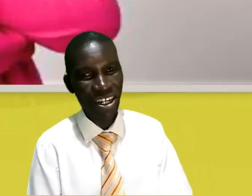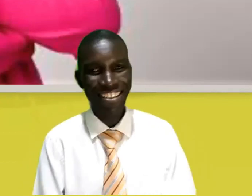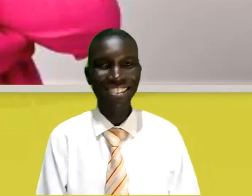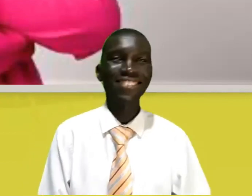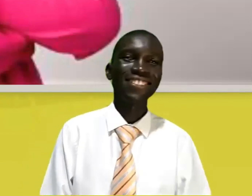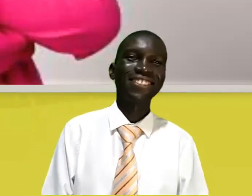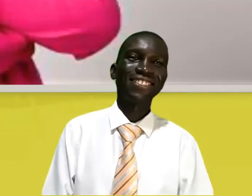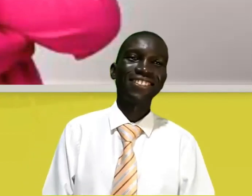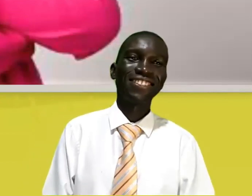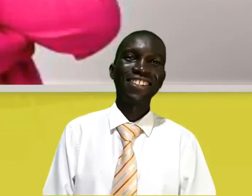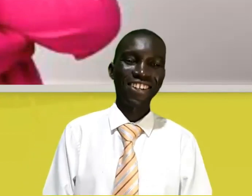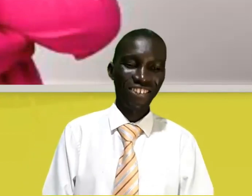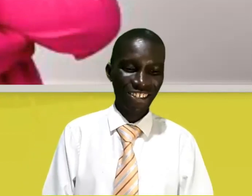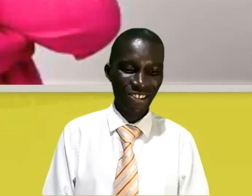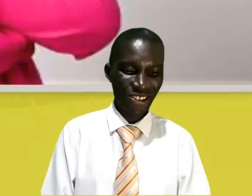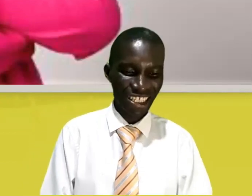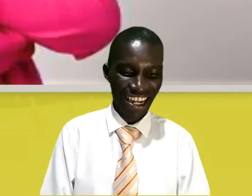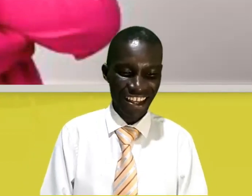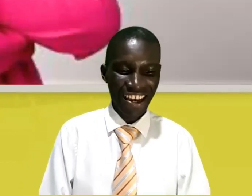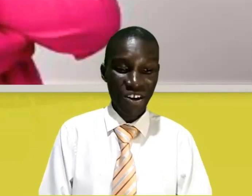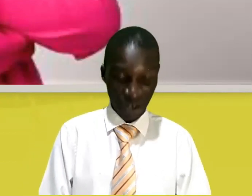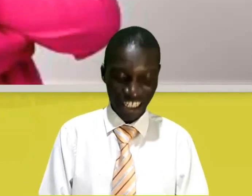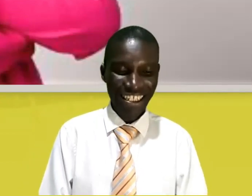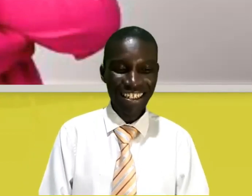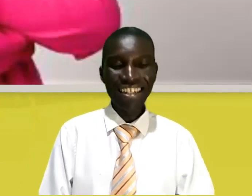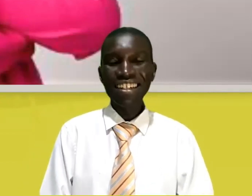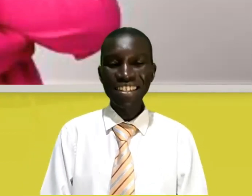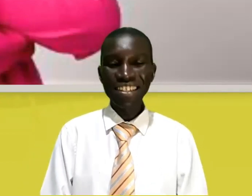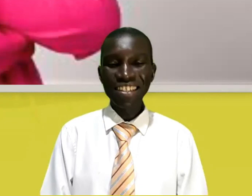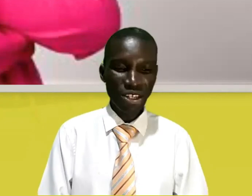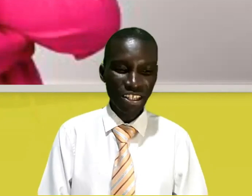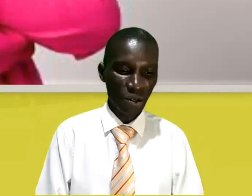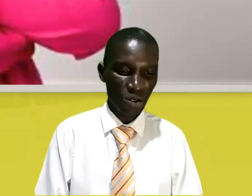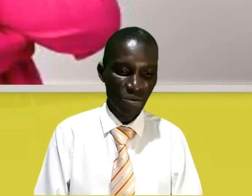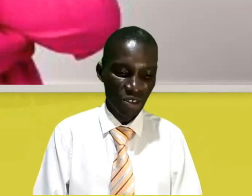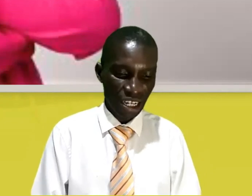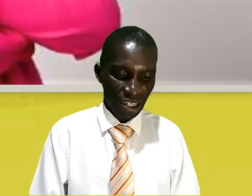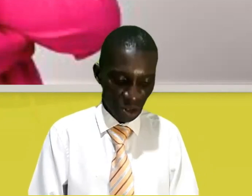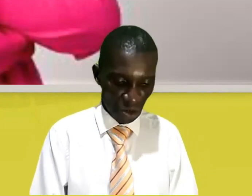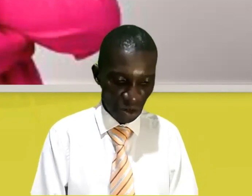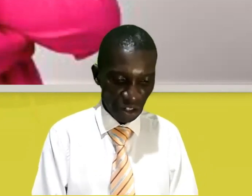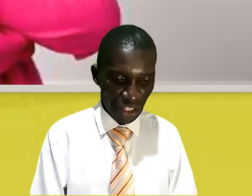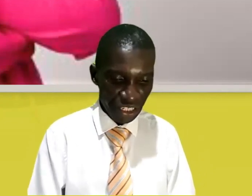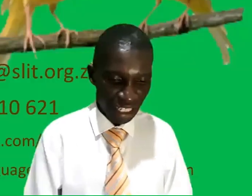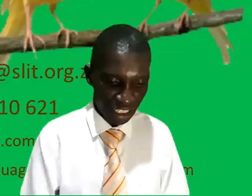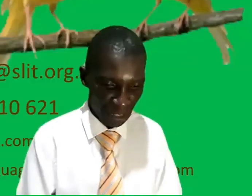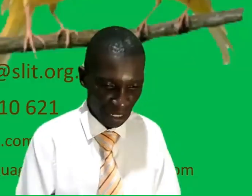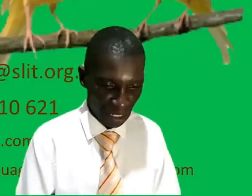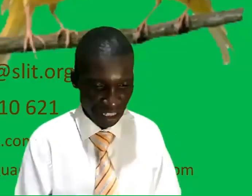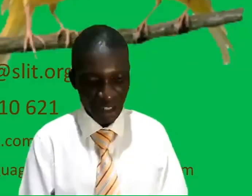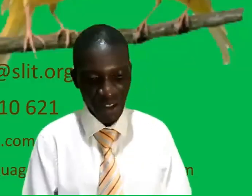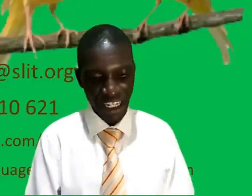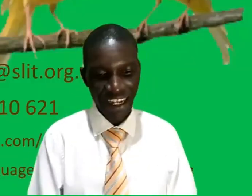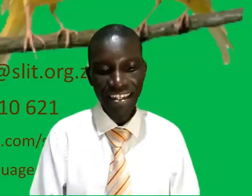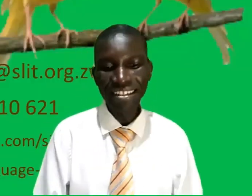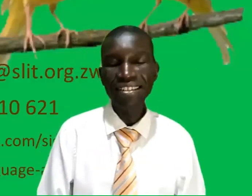this face. What would you say? Already is speaking volume. So in this section, what we